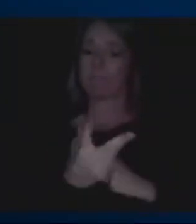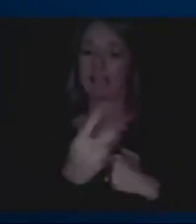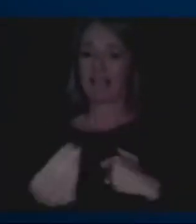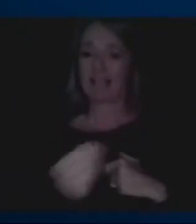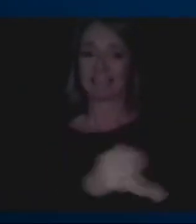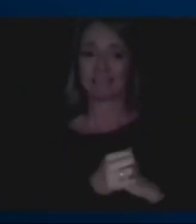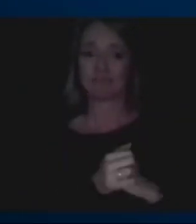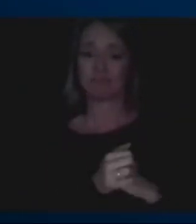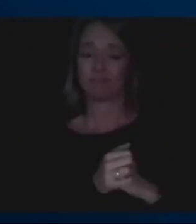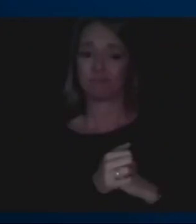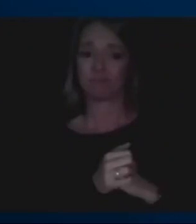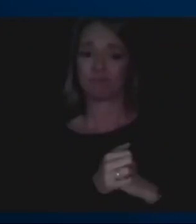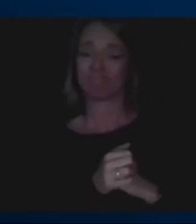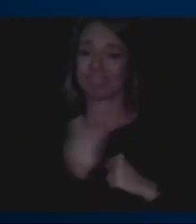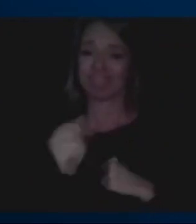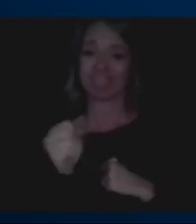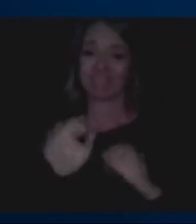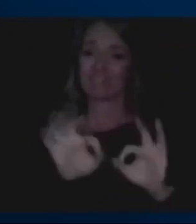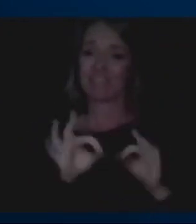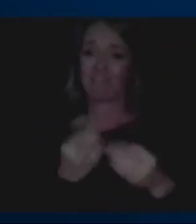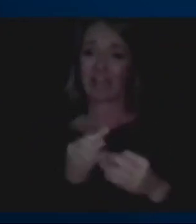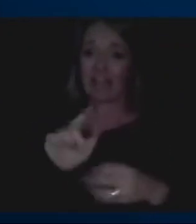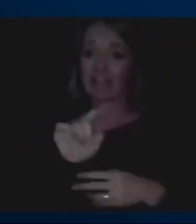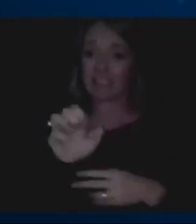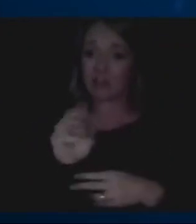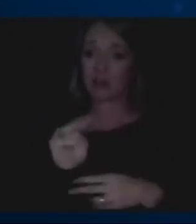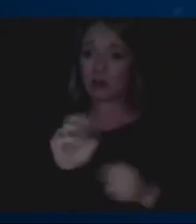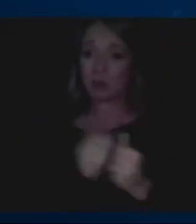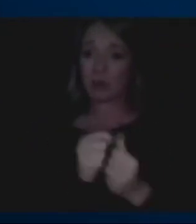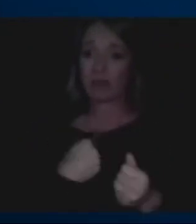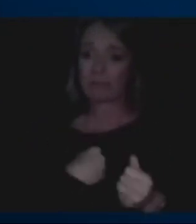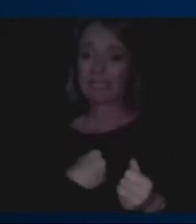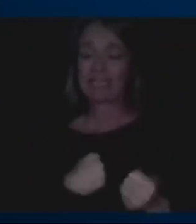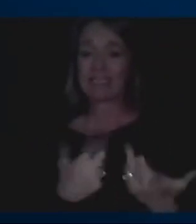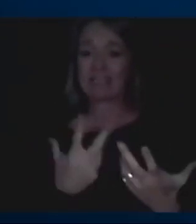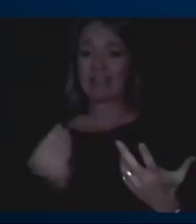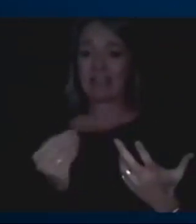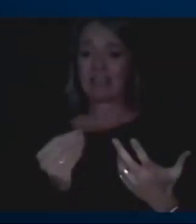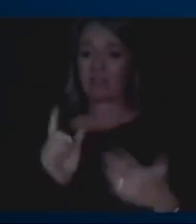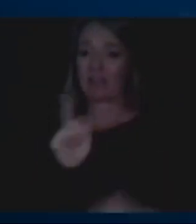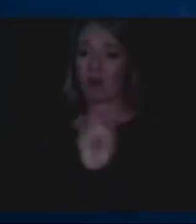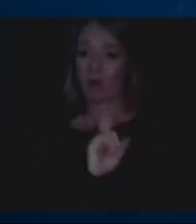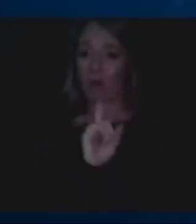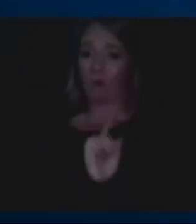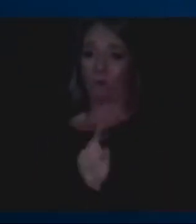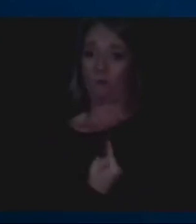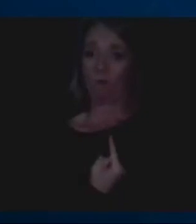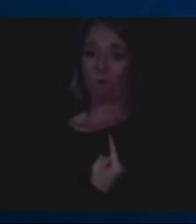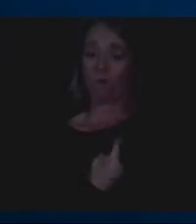the family's on Zoom with me, and they're alone, but they have all of us up here.